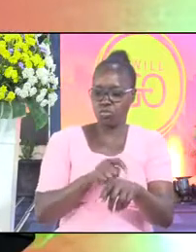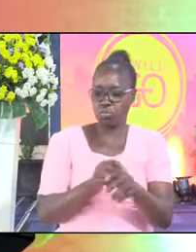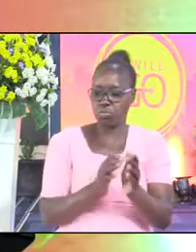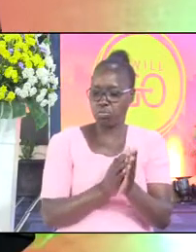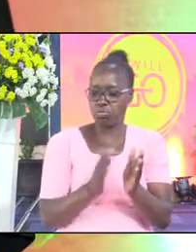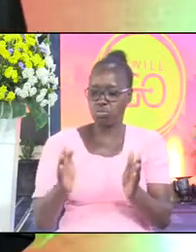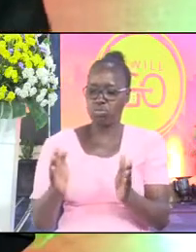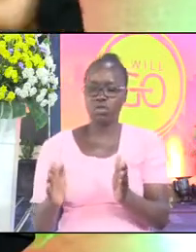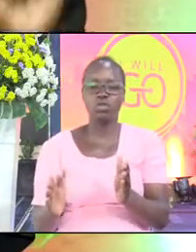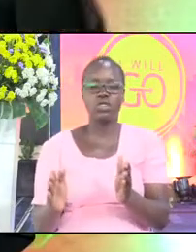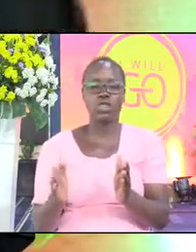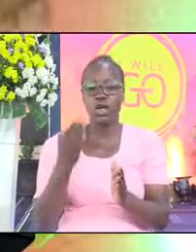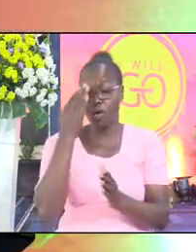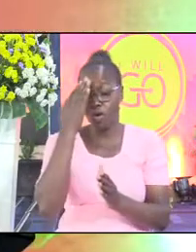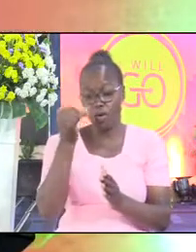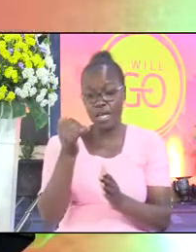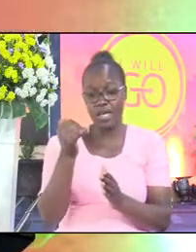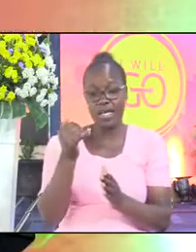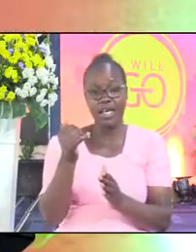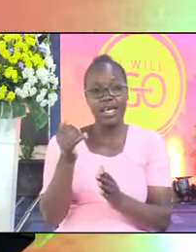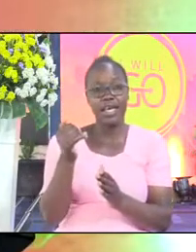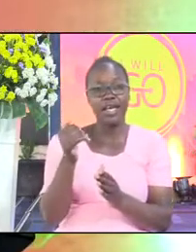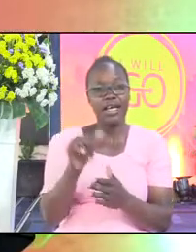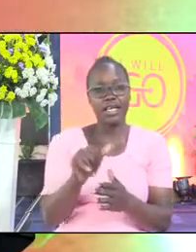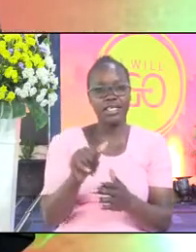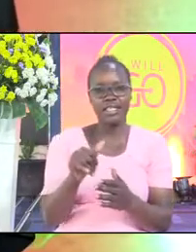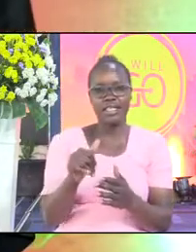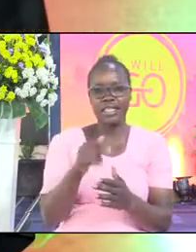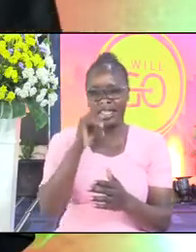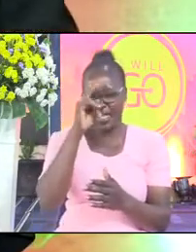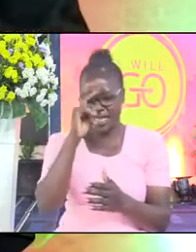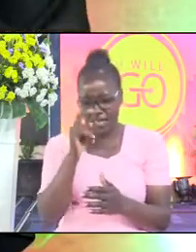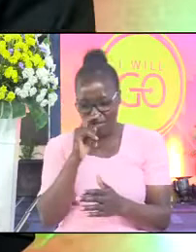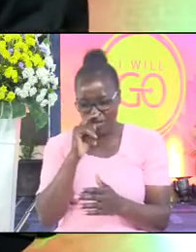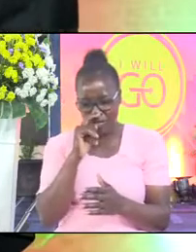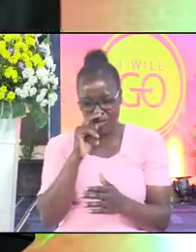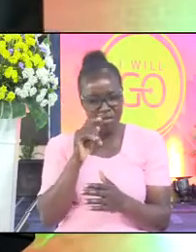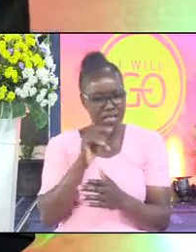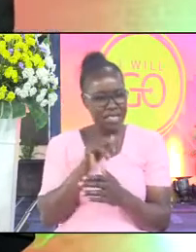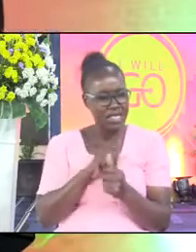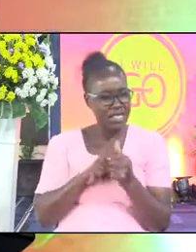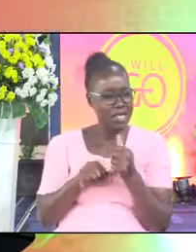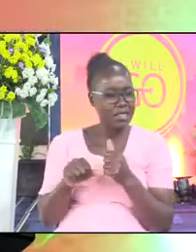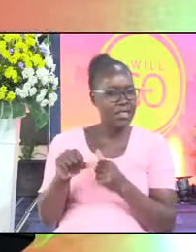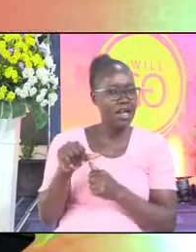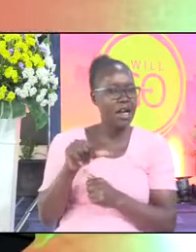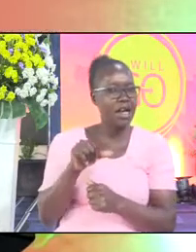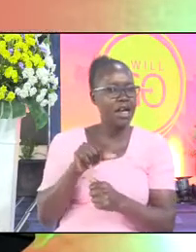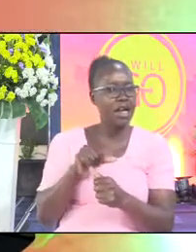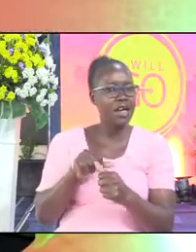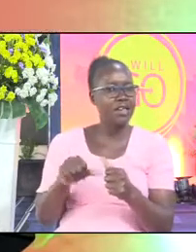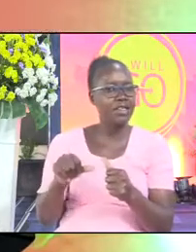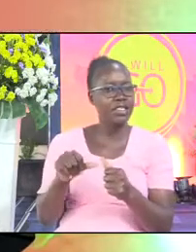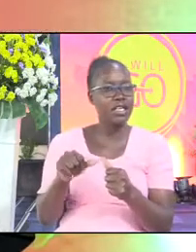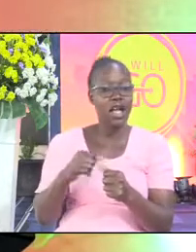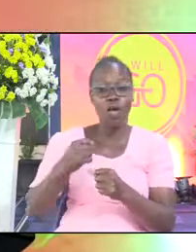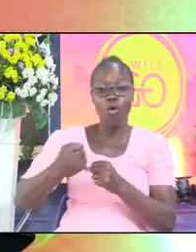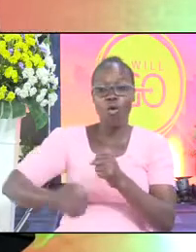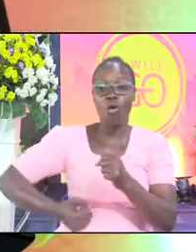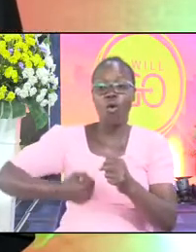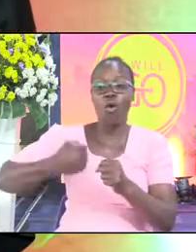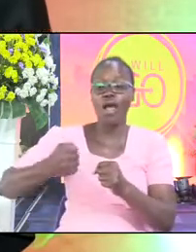time because of envy and jealousy surrounding his